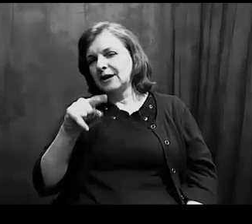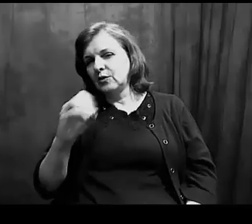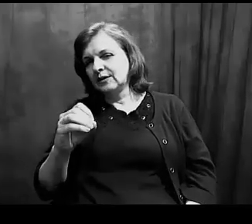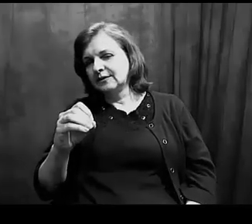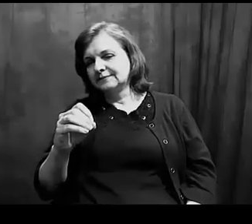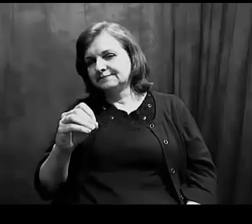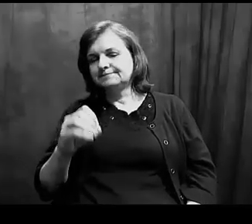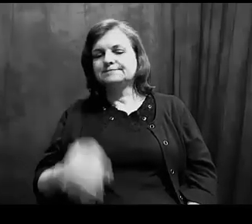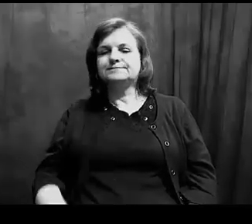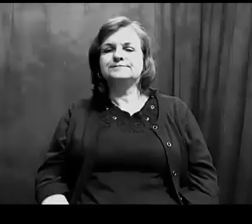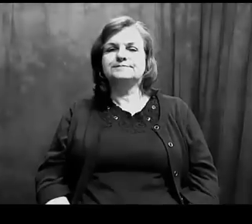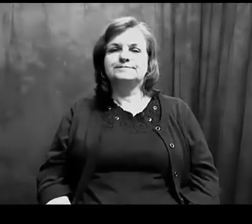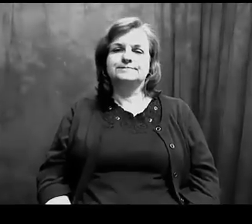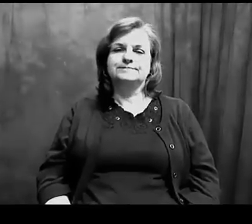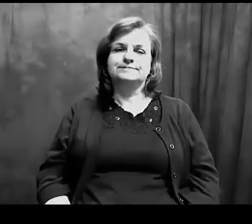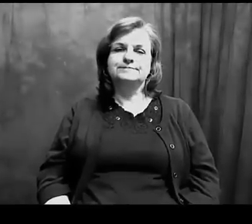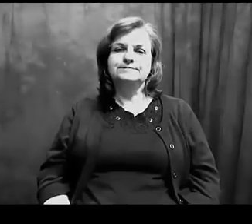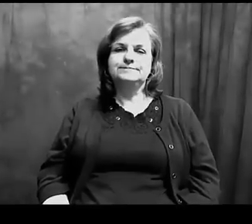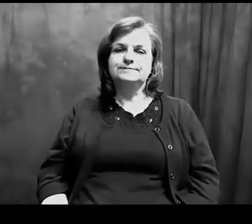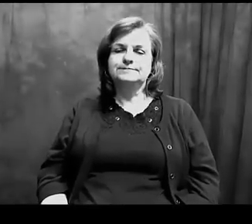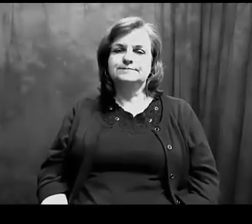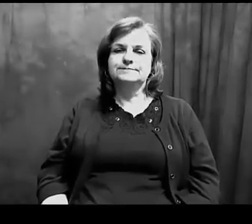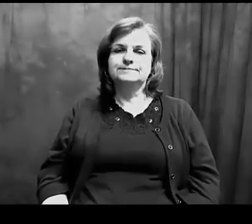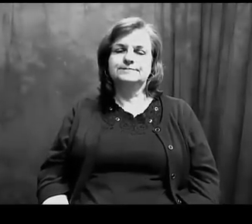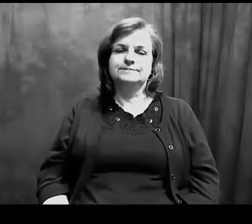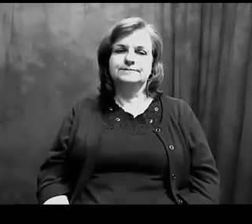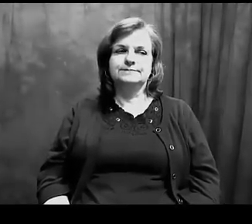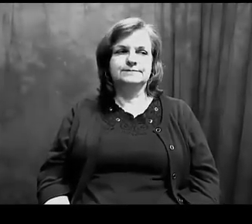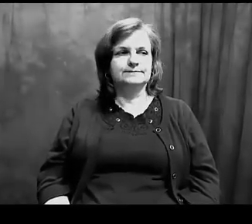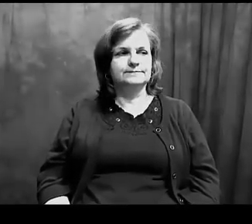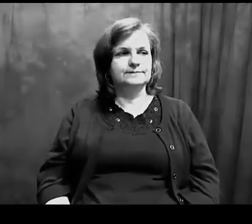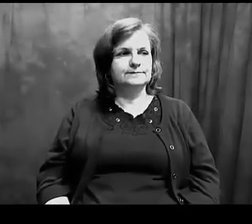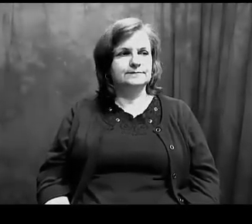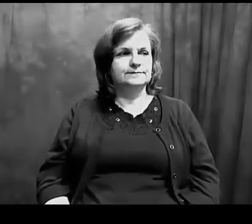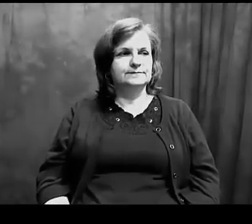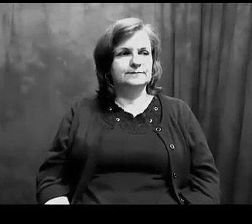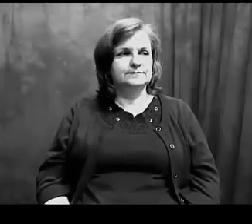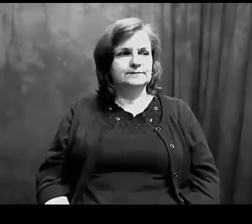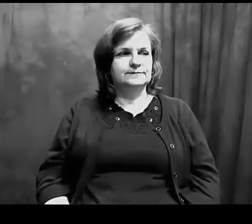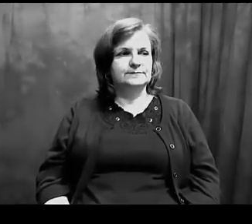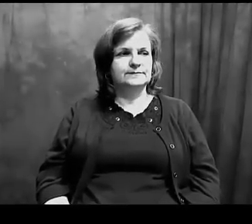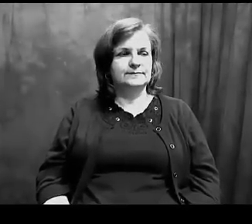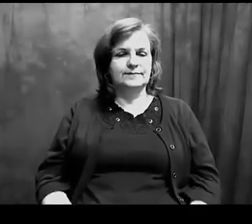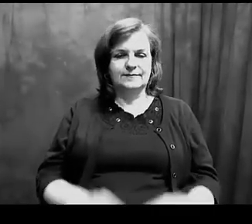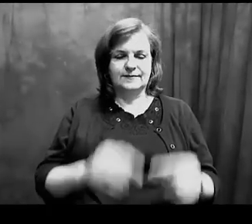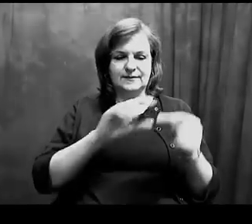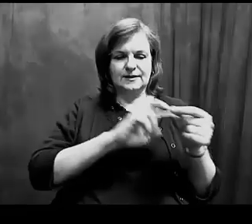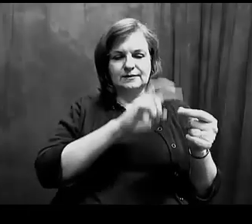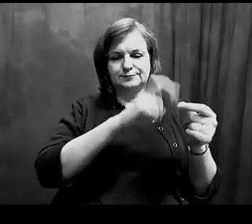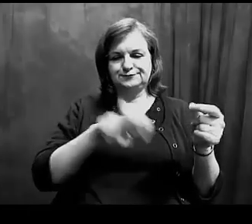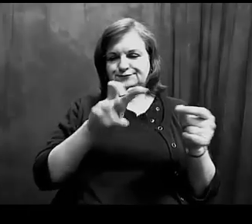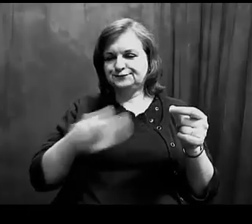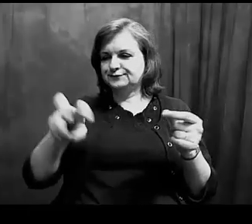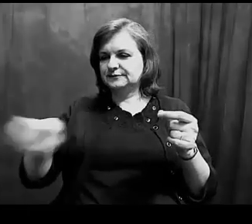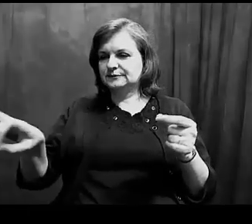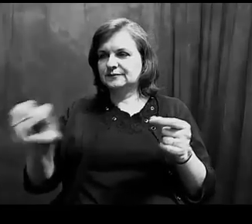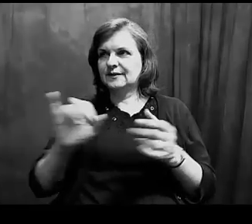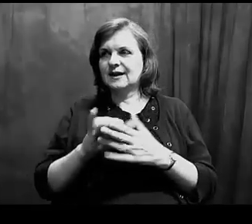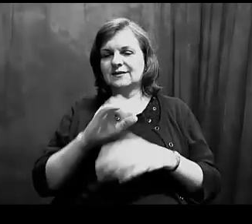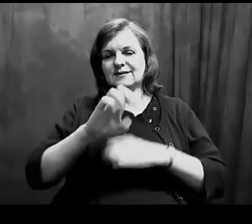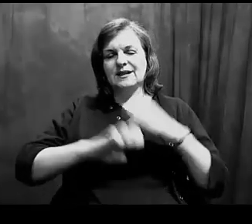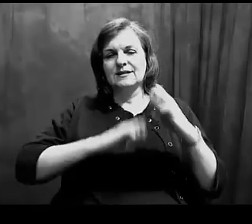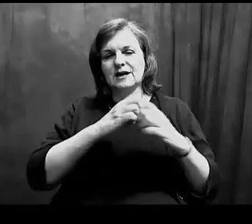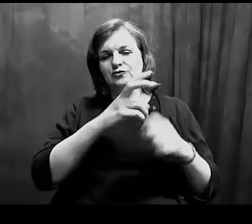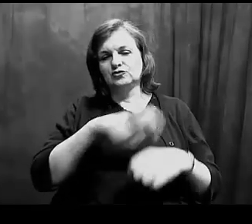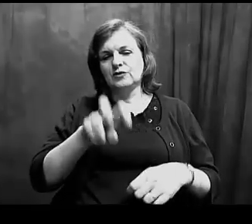Okay, so inside a mitochondria, not just inside a cell right now. So inside, this is the electron